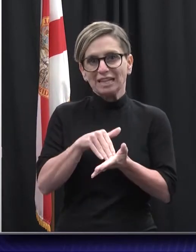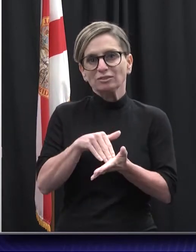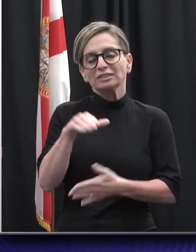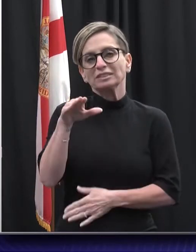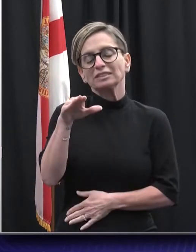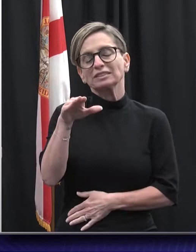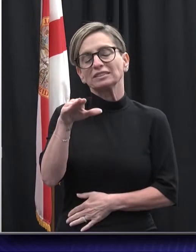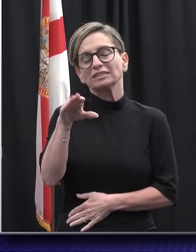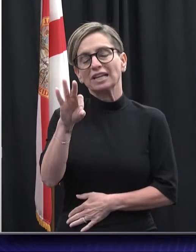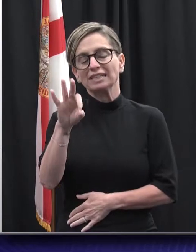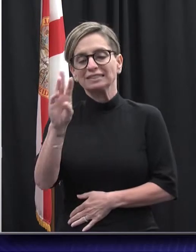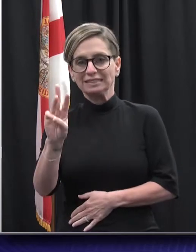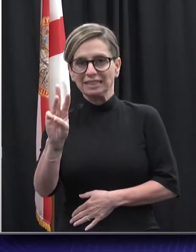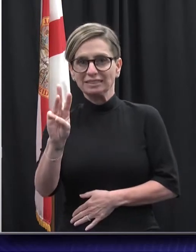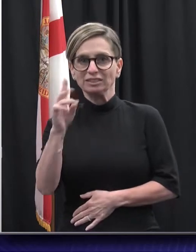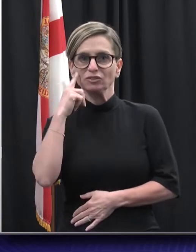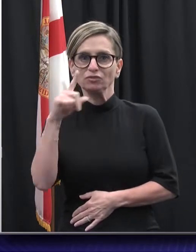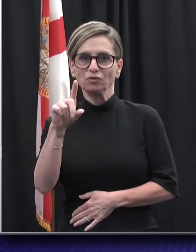cases in the state of Florida.